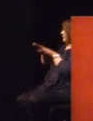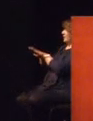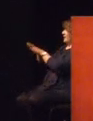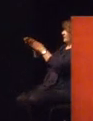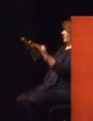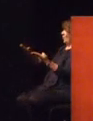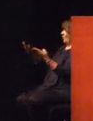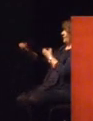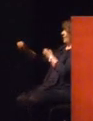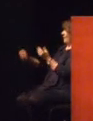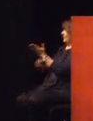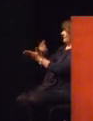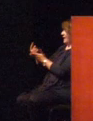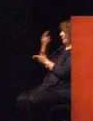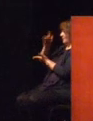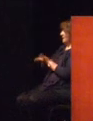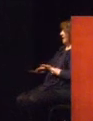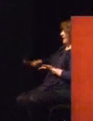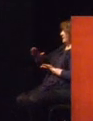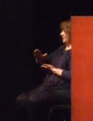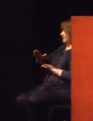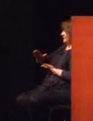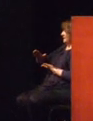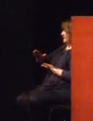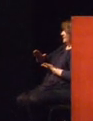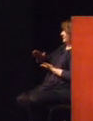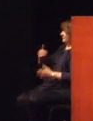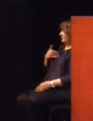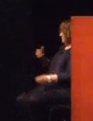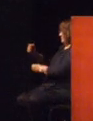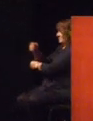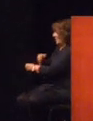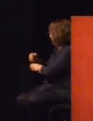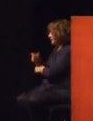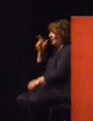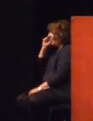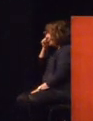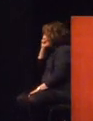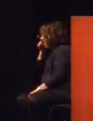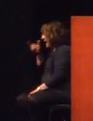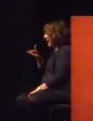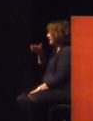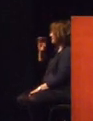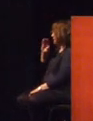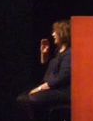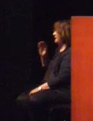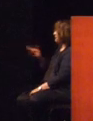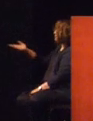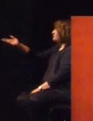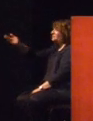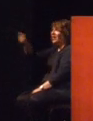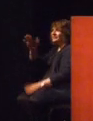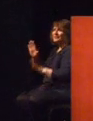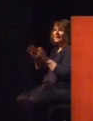office hour for the campus. We'll have a little bit of coffee or lemonade and just an opportunity to gather together if